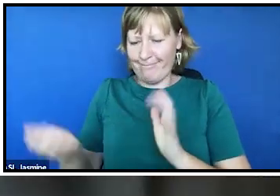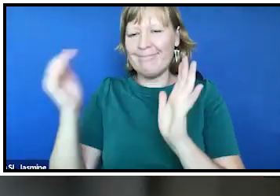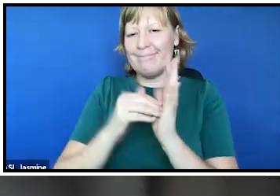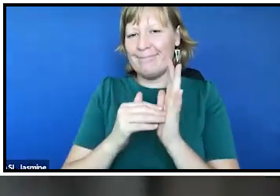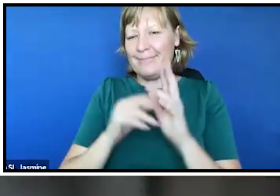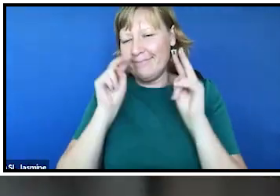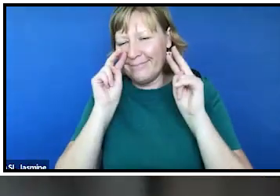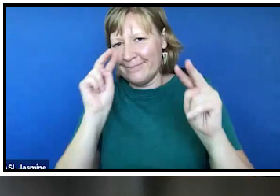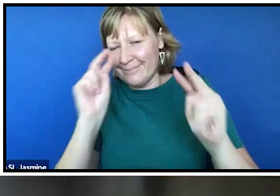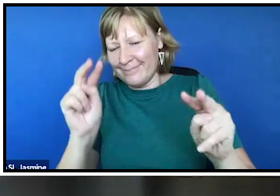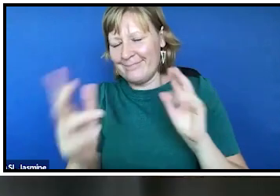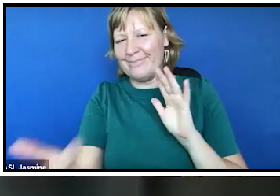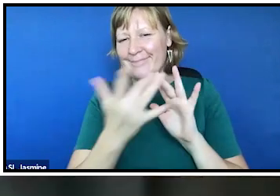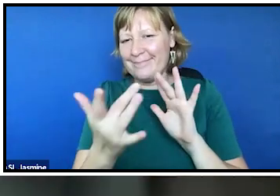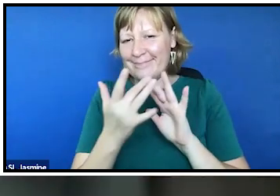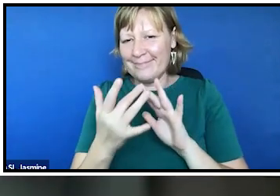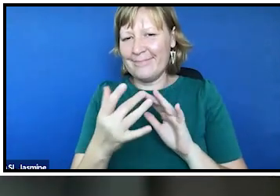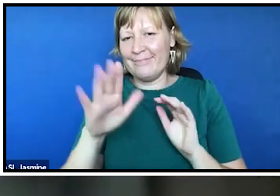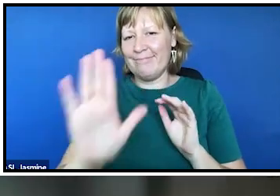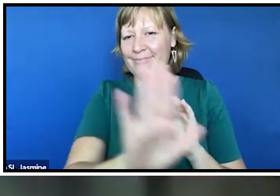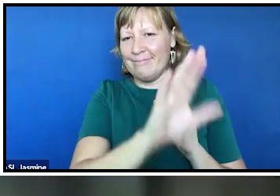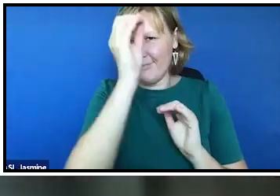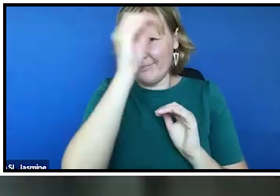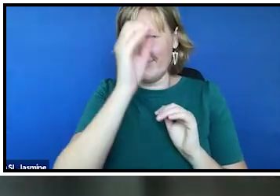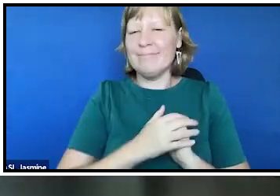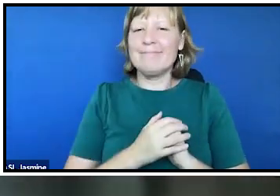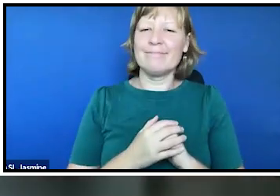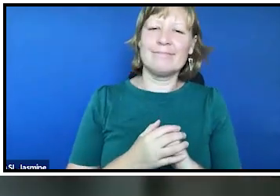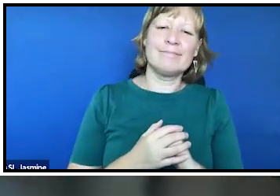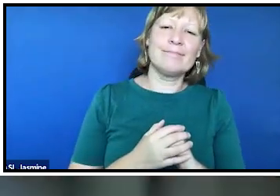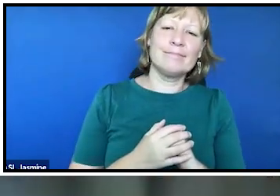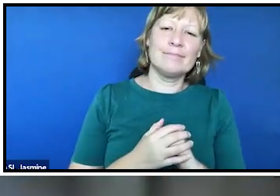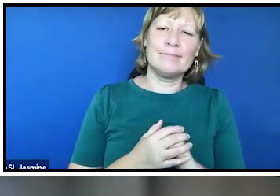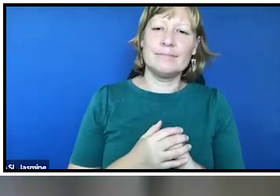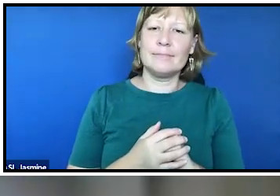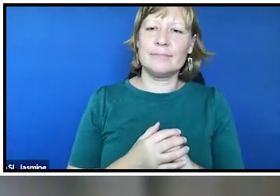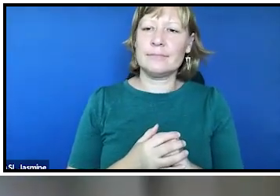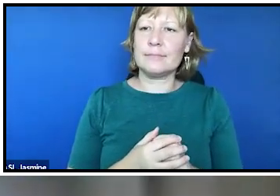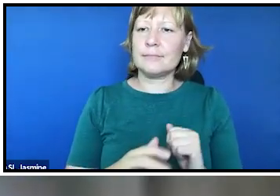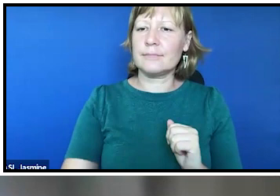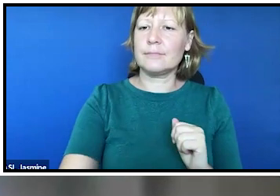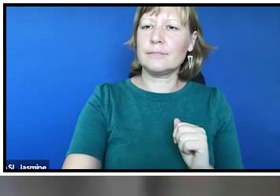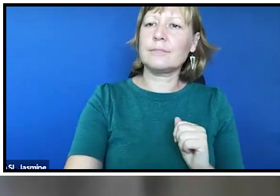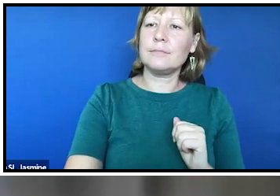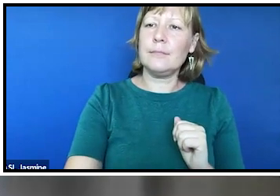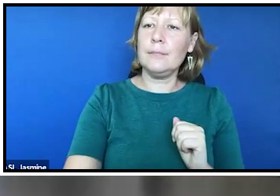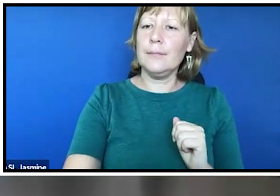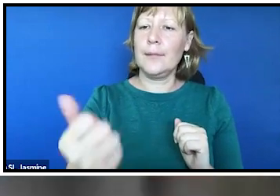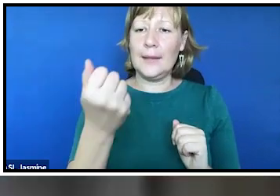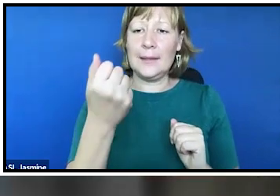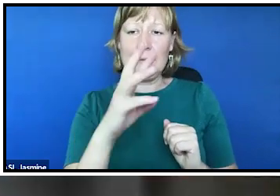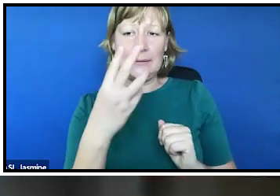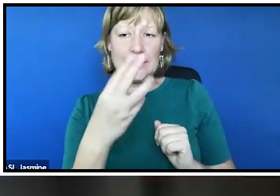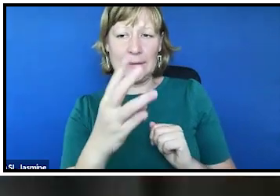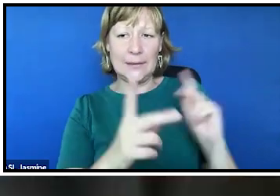soon. Yes, thank you. Joanna and Amethyst, we have 16 people from our